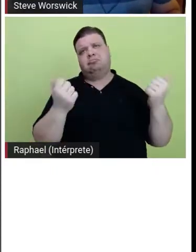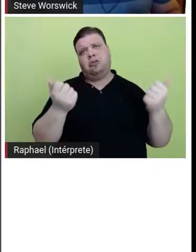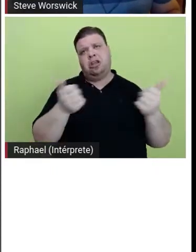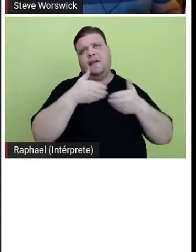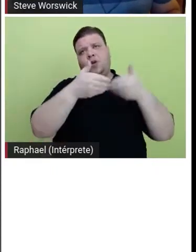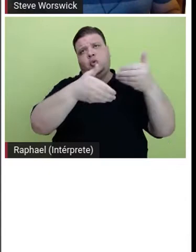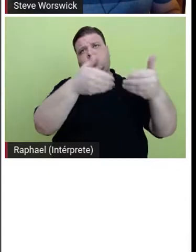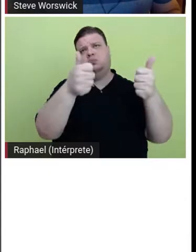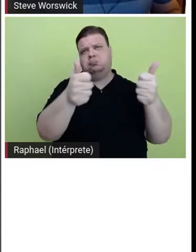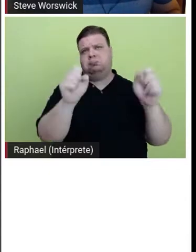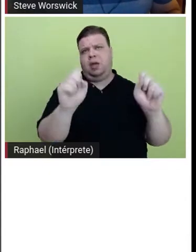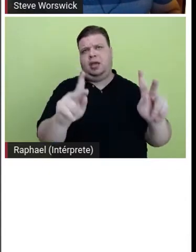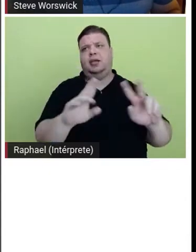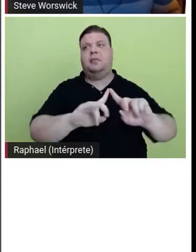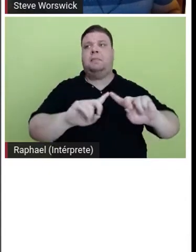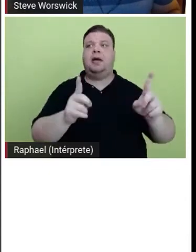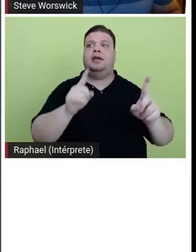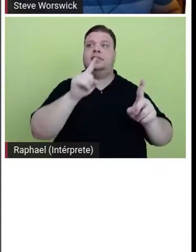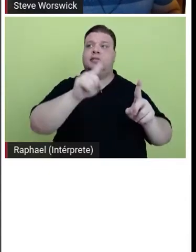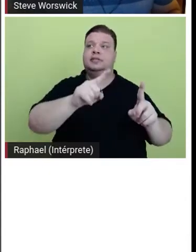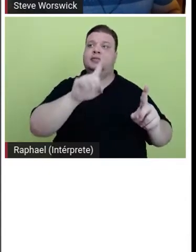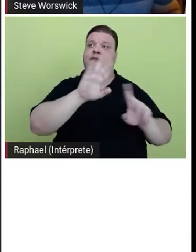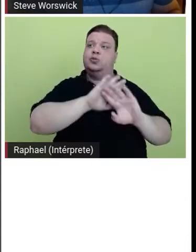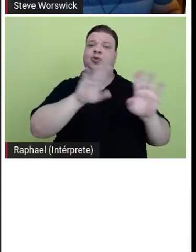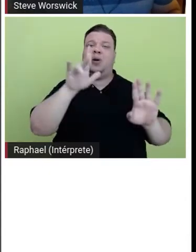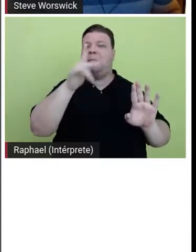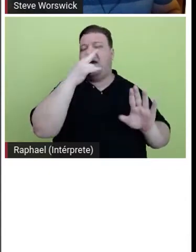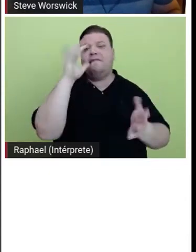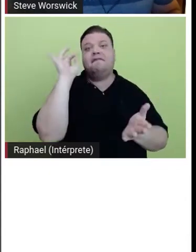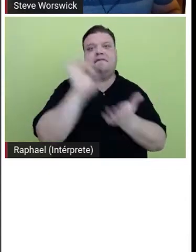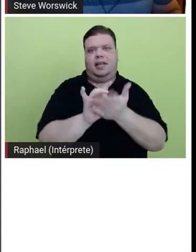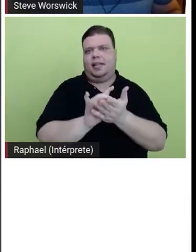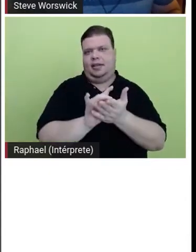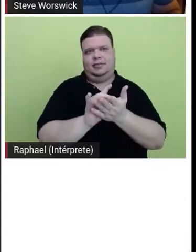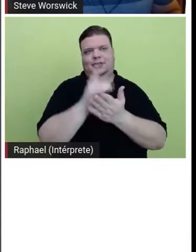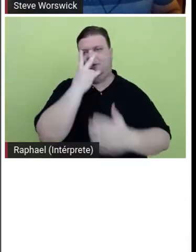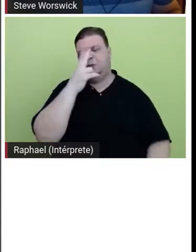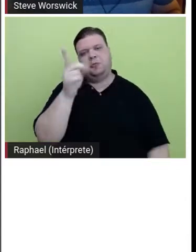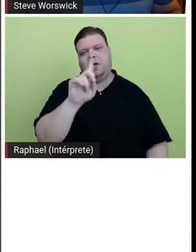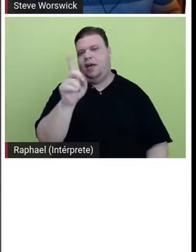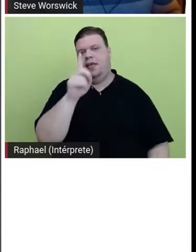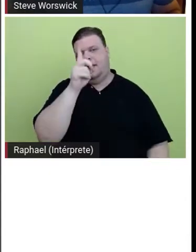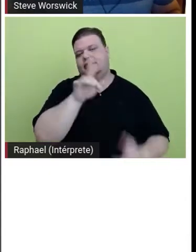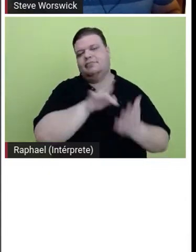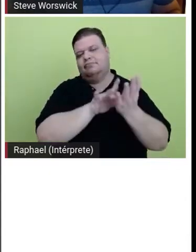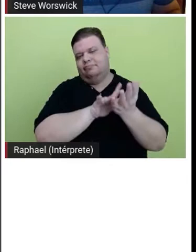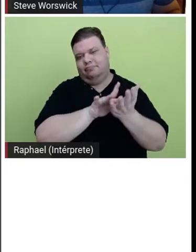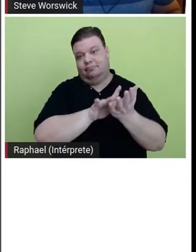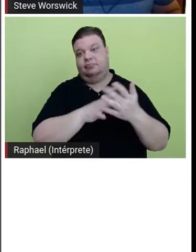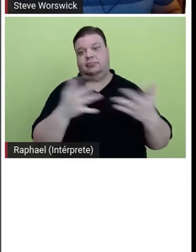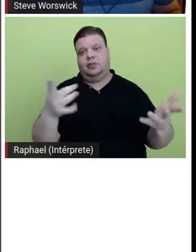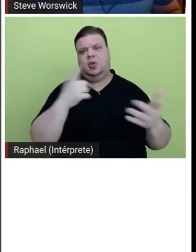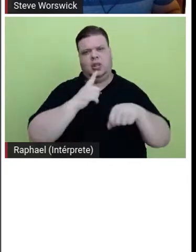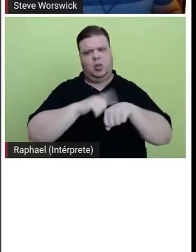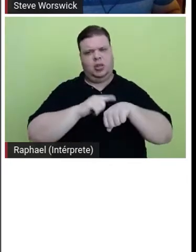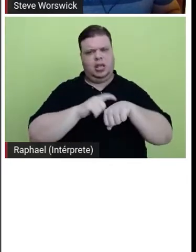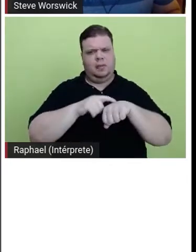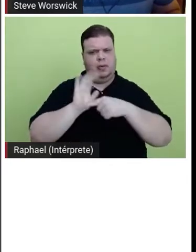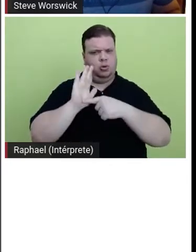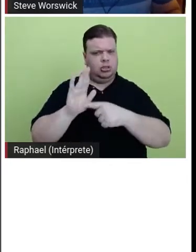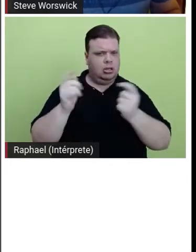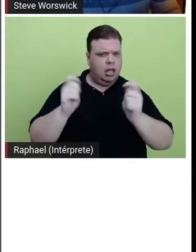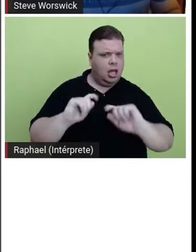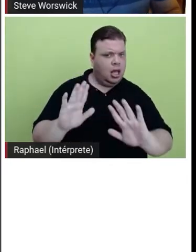Kooky.ai. It can speak in Portuguese as well, so if you put in the word translate demo space PT, you'll get